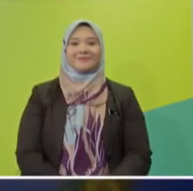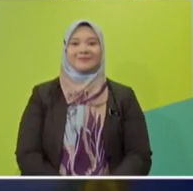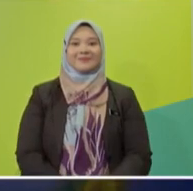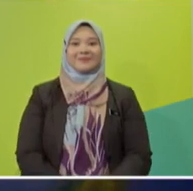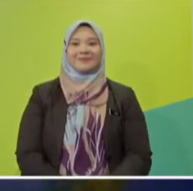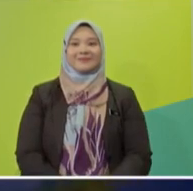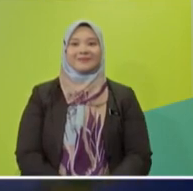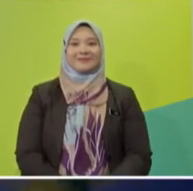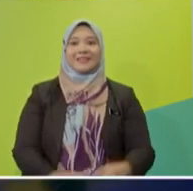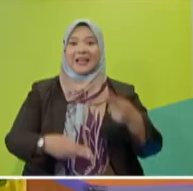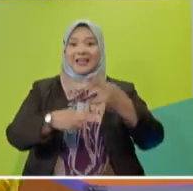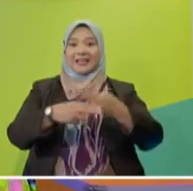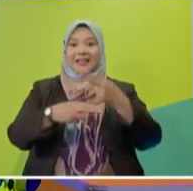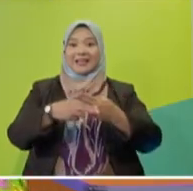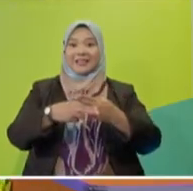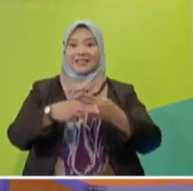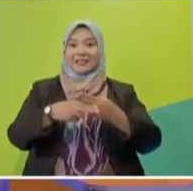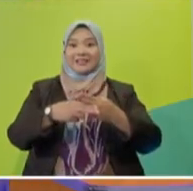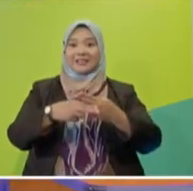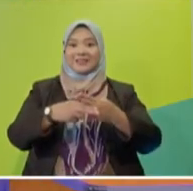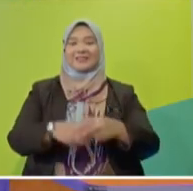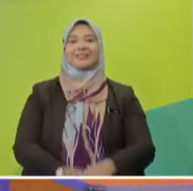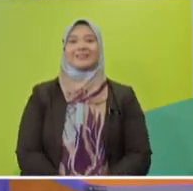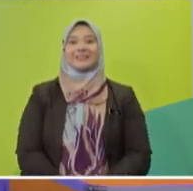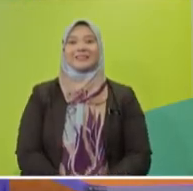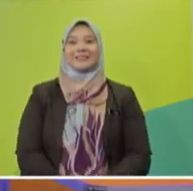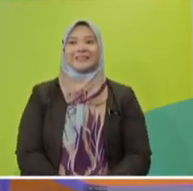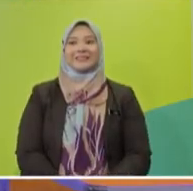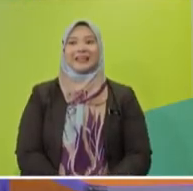go, everybody. Old MacDonald had a farm,